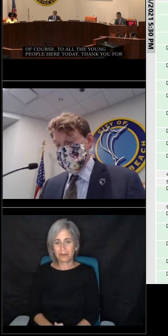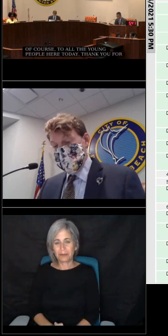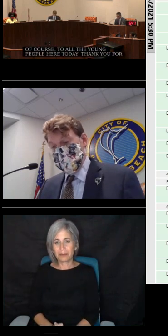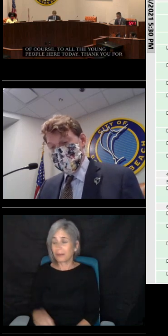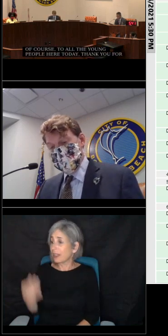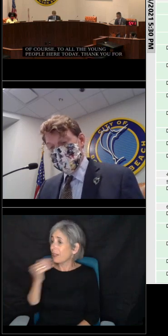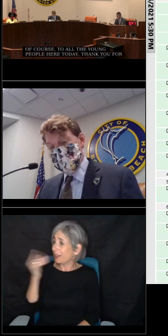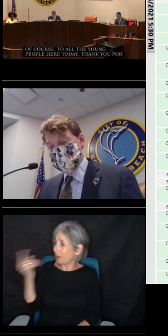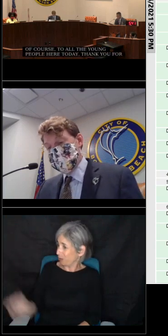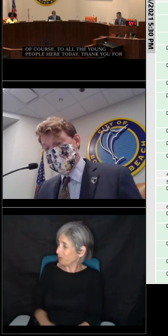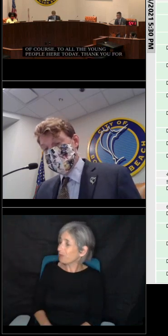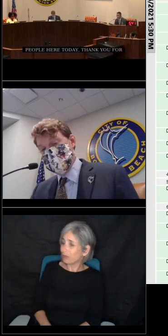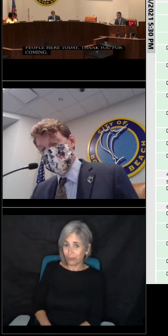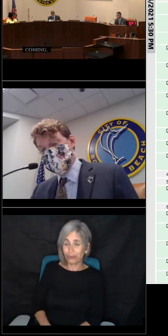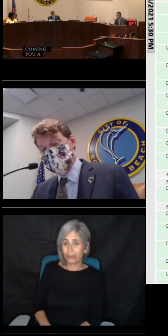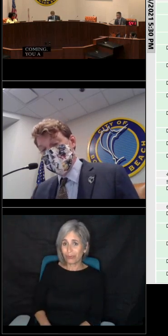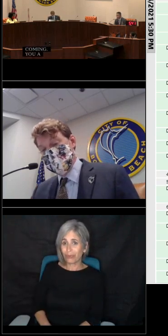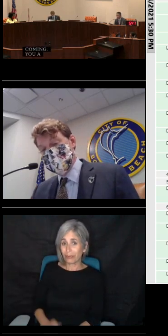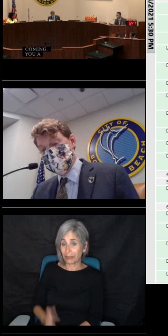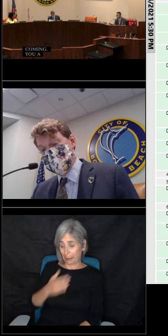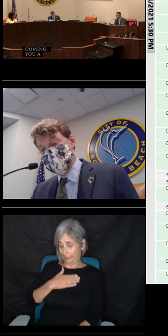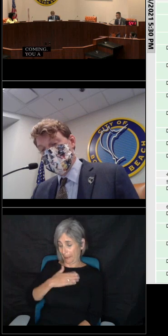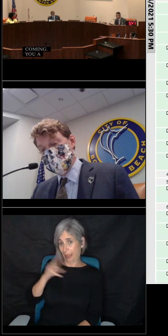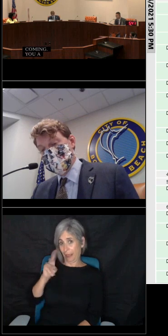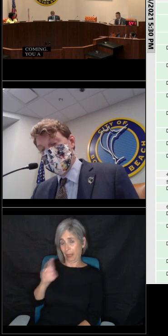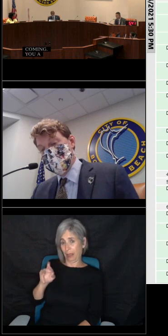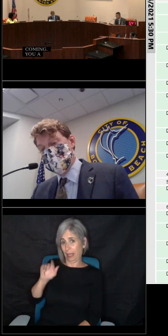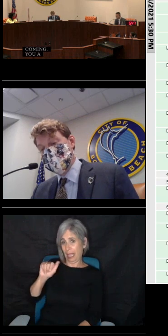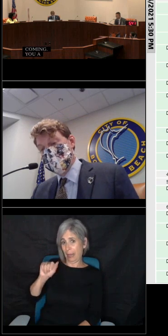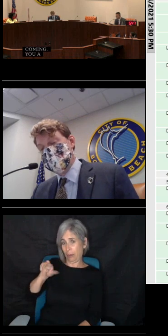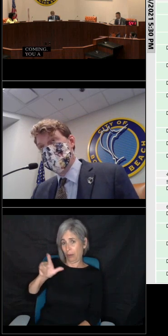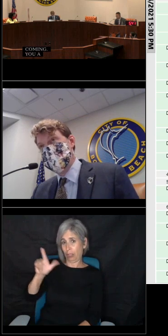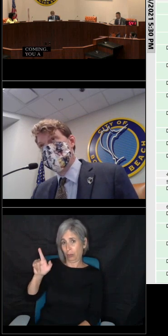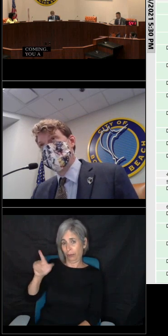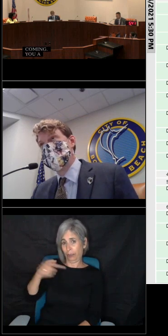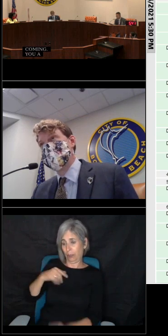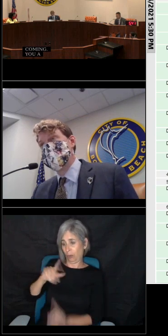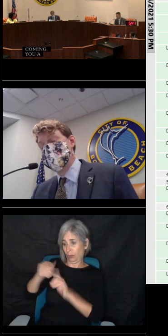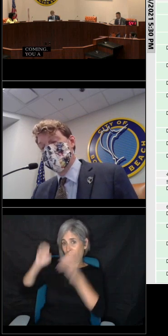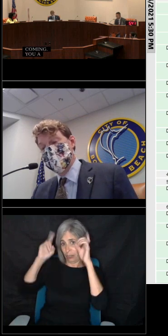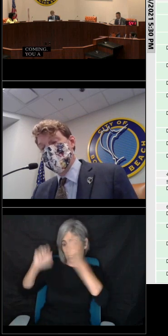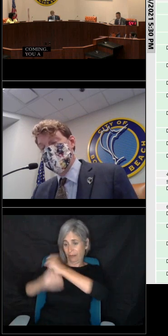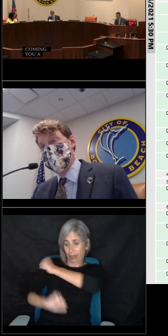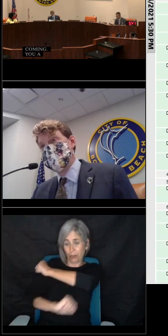Thank you. As for my disclosures, on April 21st, I attended the Education